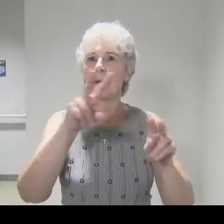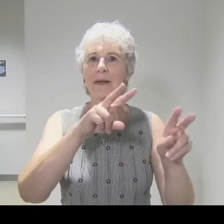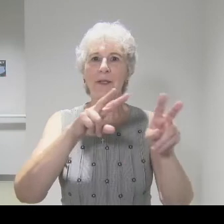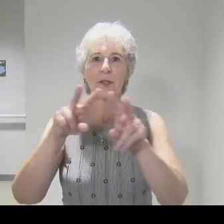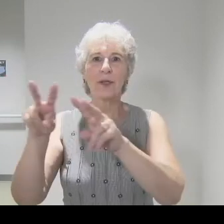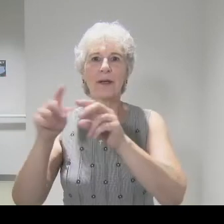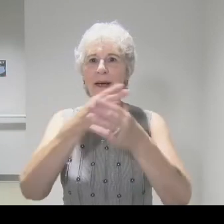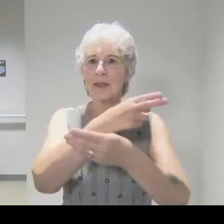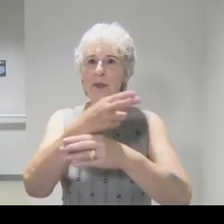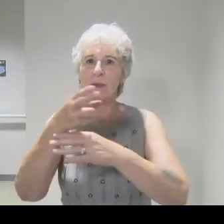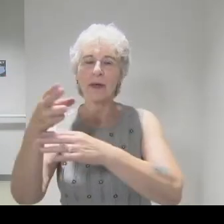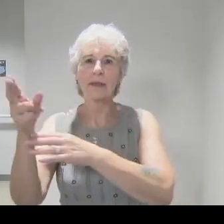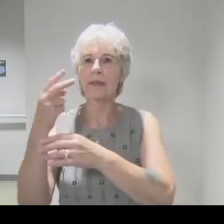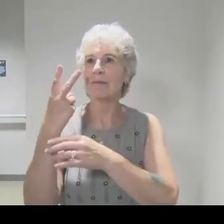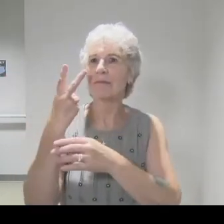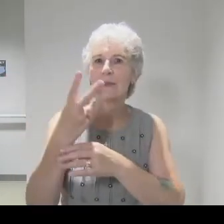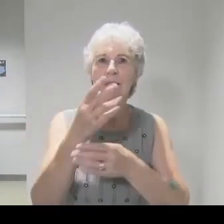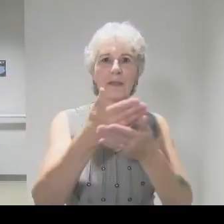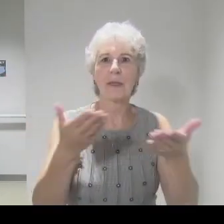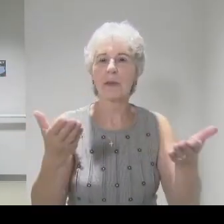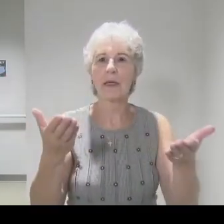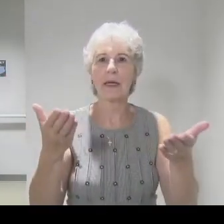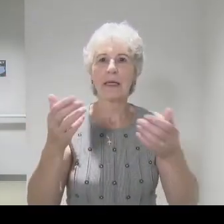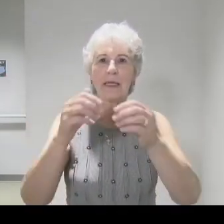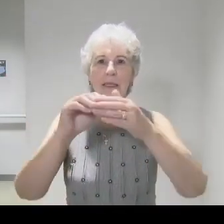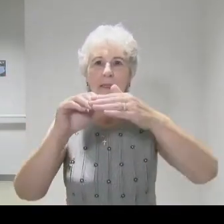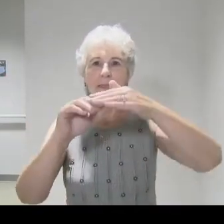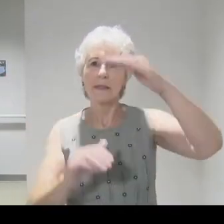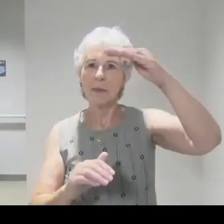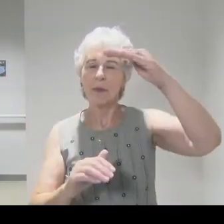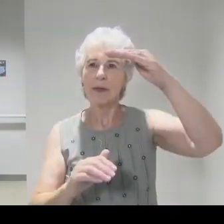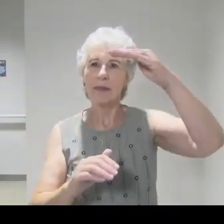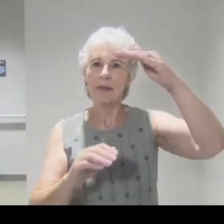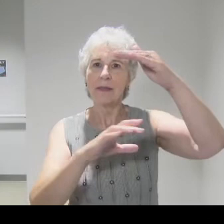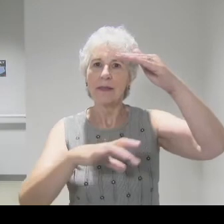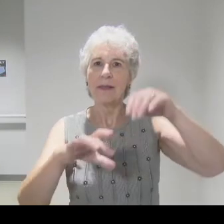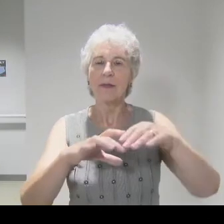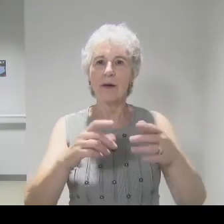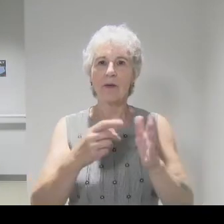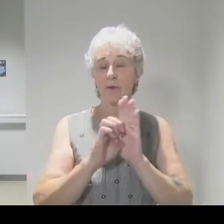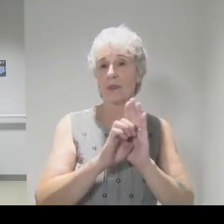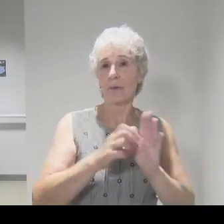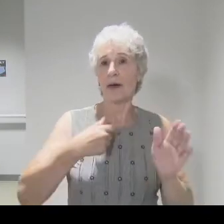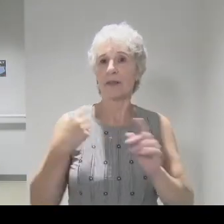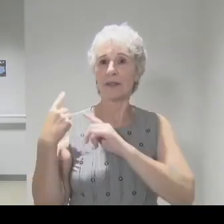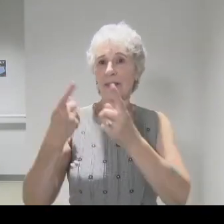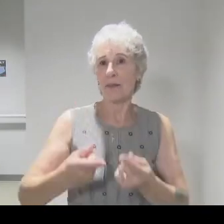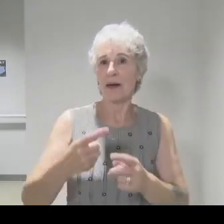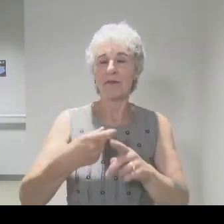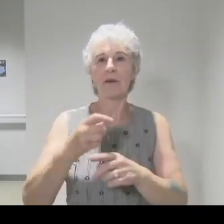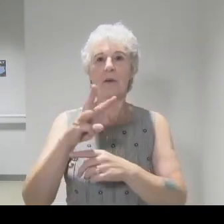the horizon and see something that's separated from all else. For instance, I just got back from